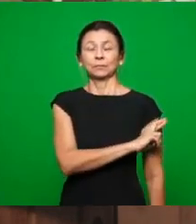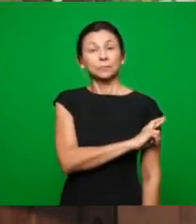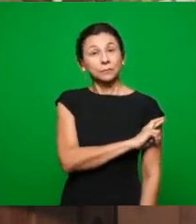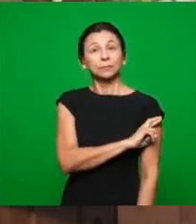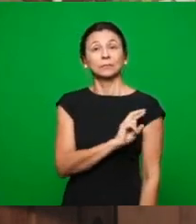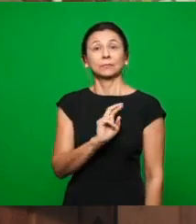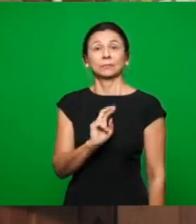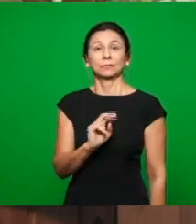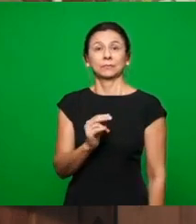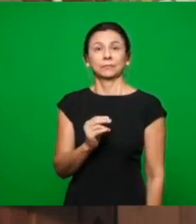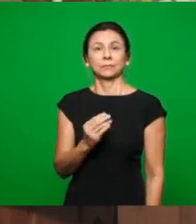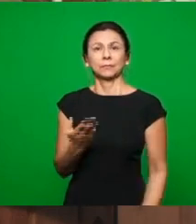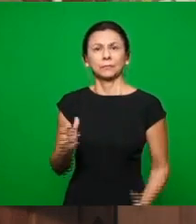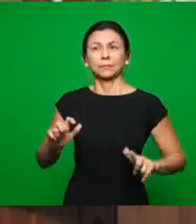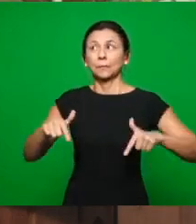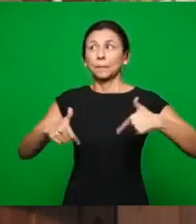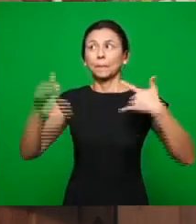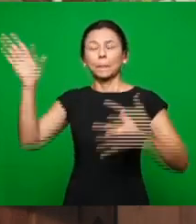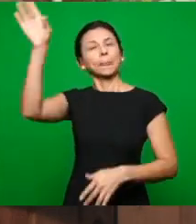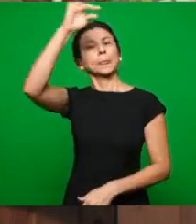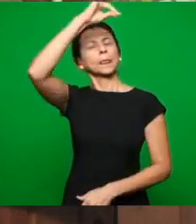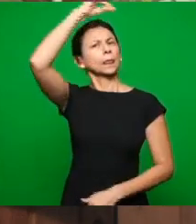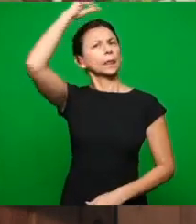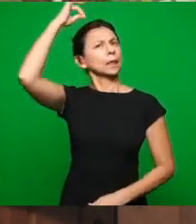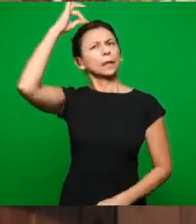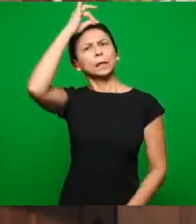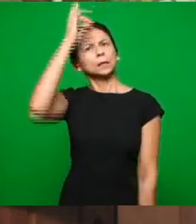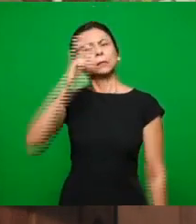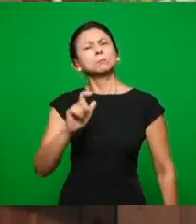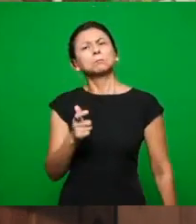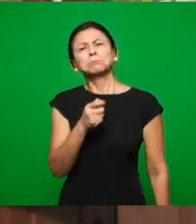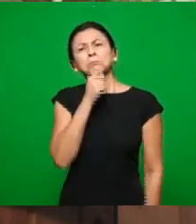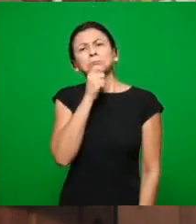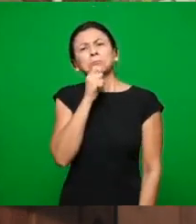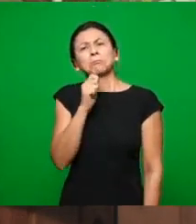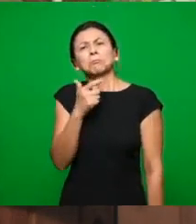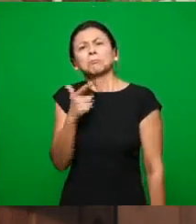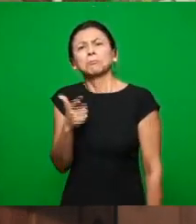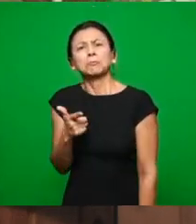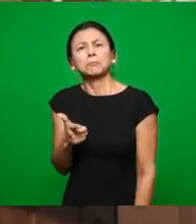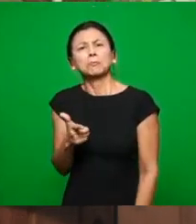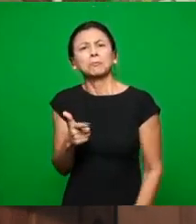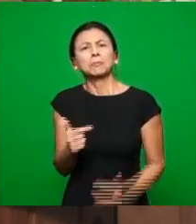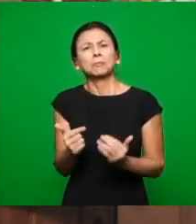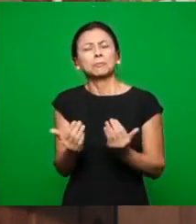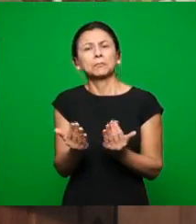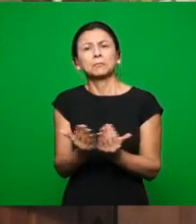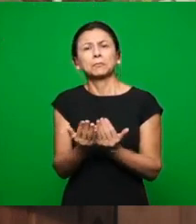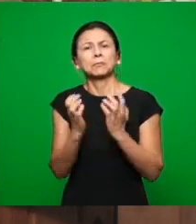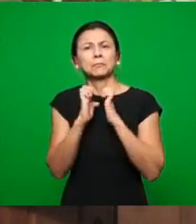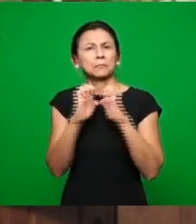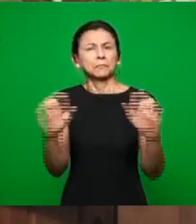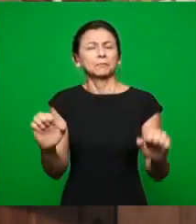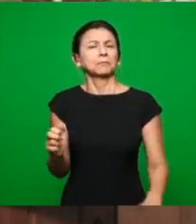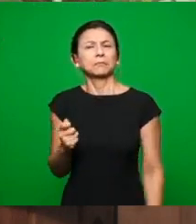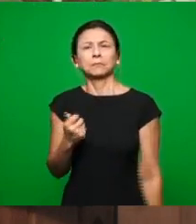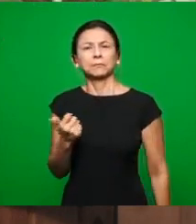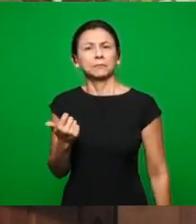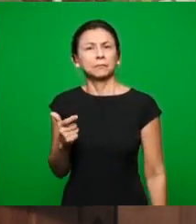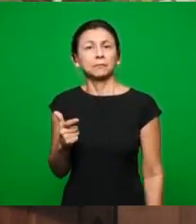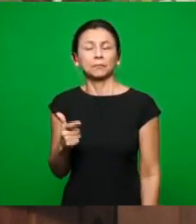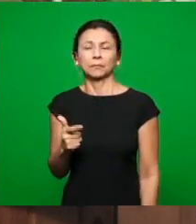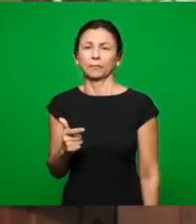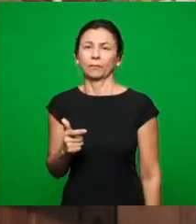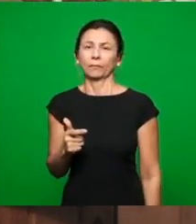or Judaic religion. Christianity is an operation of the Holy Spirit. If it doesn't exist, there is no Christianity, there